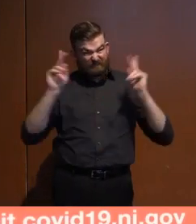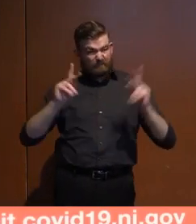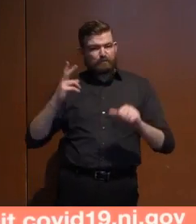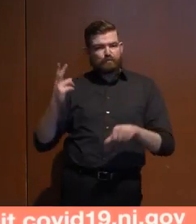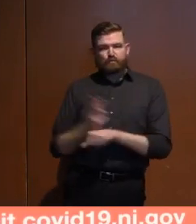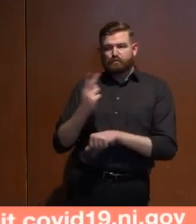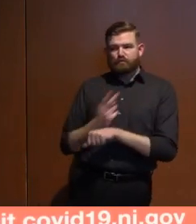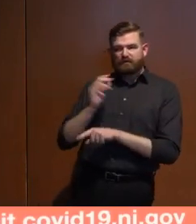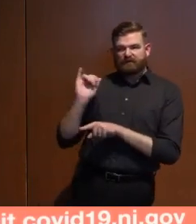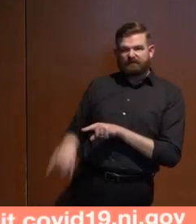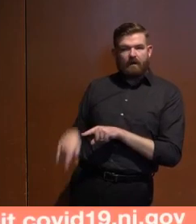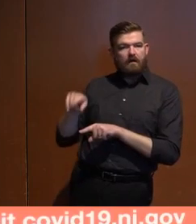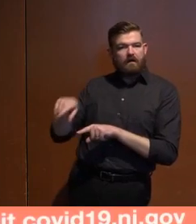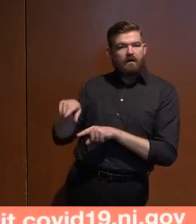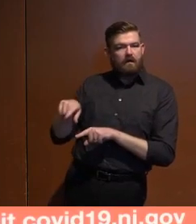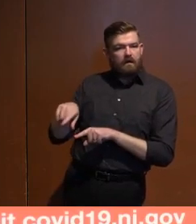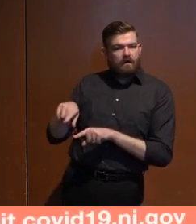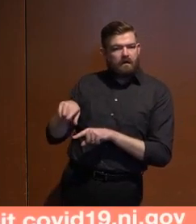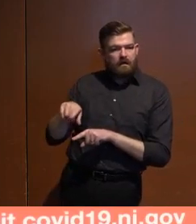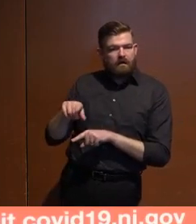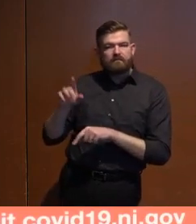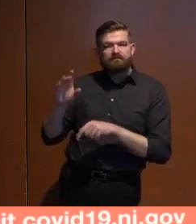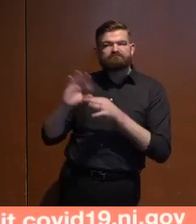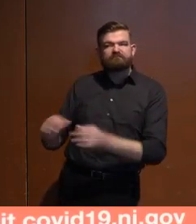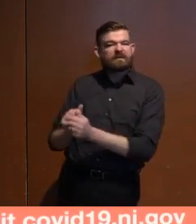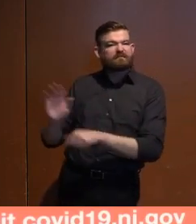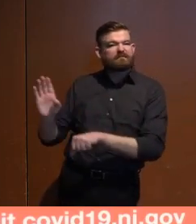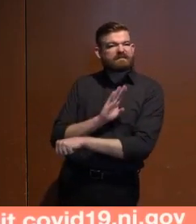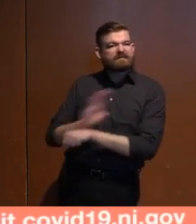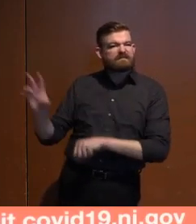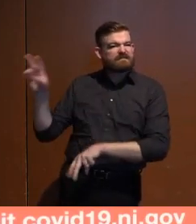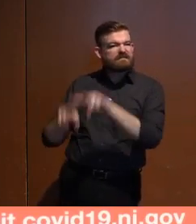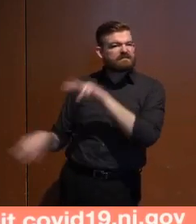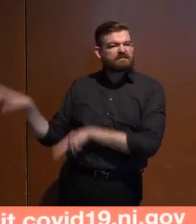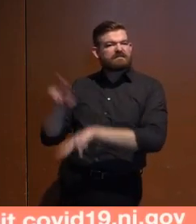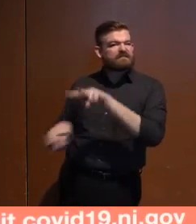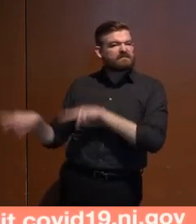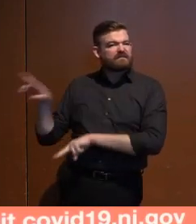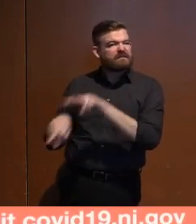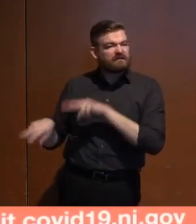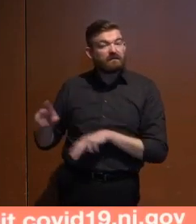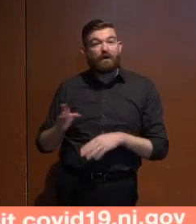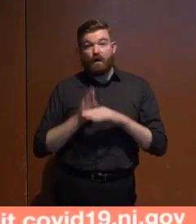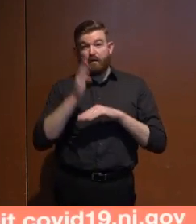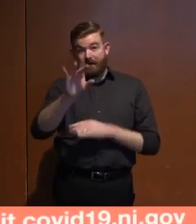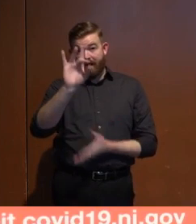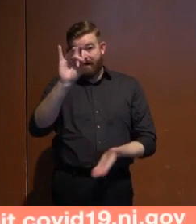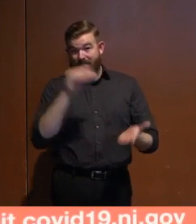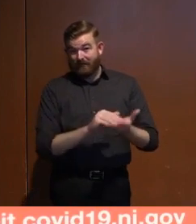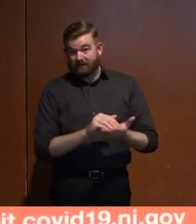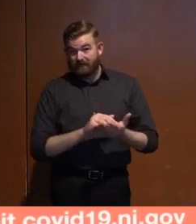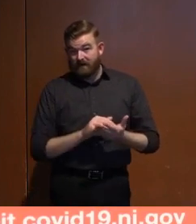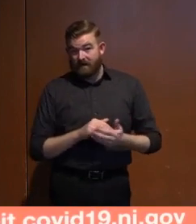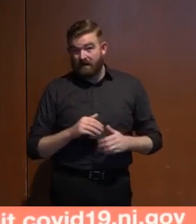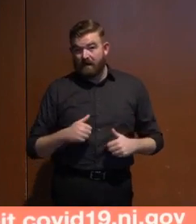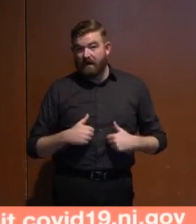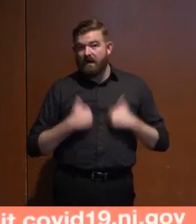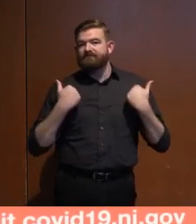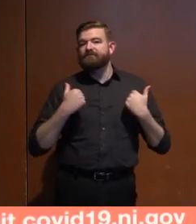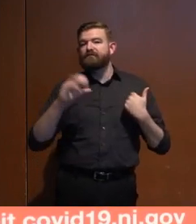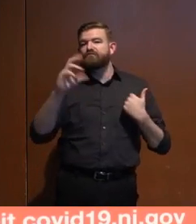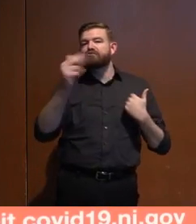over 800,000 pages on this site, and I might add over 8,000 live chat sessions. That is, as a